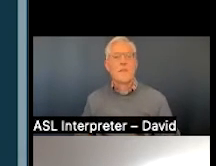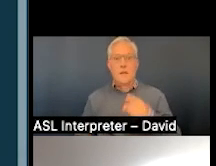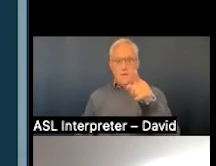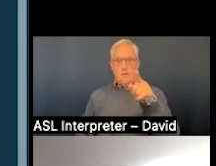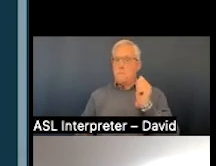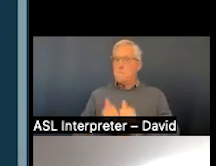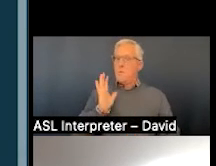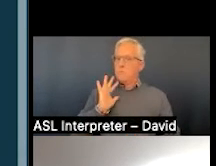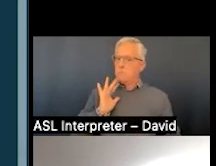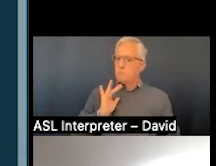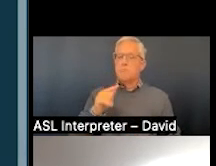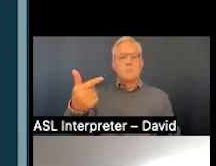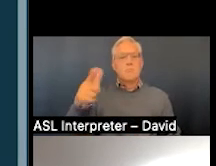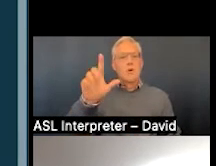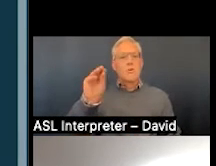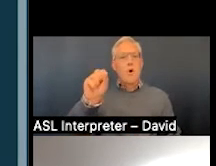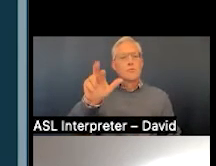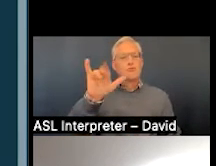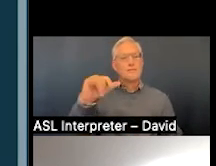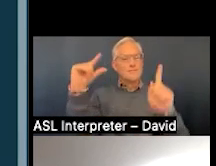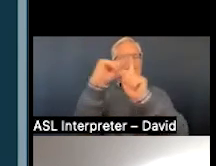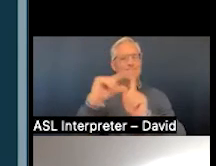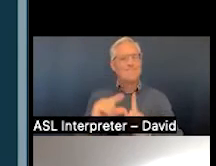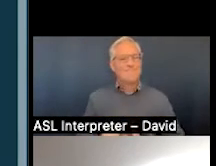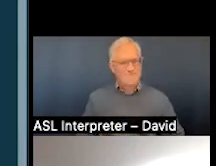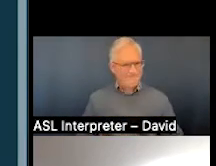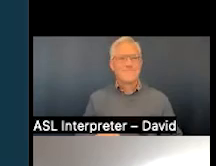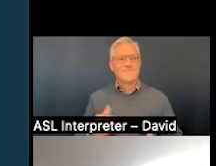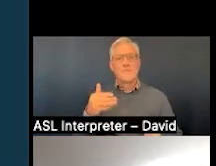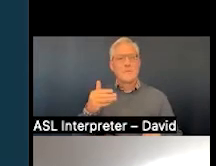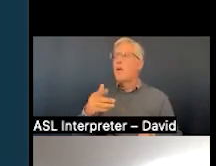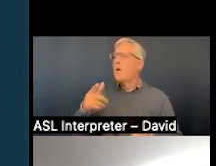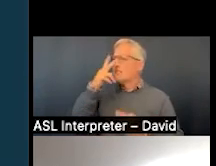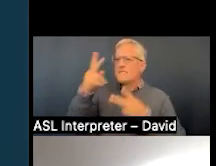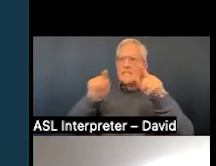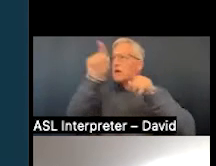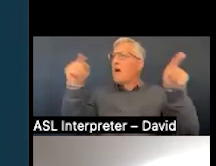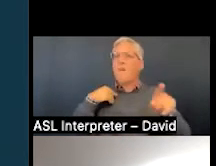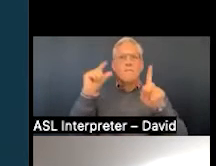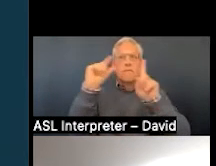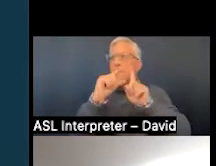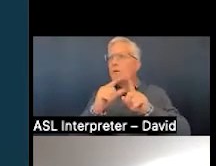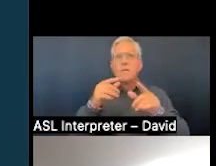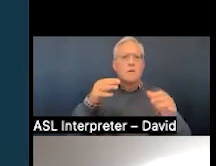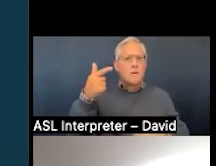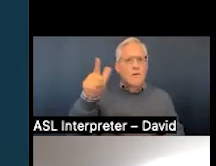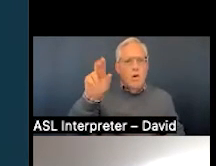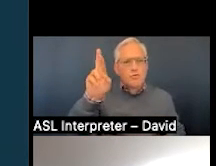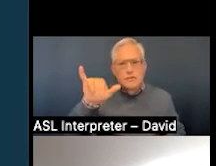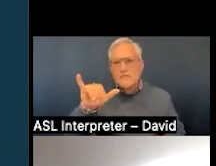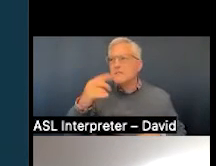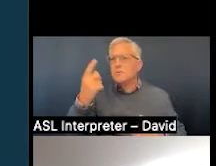general glossary, because we found that there were a variety of glossaries out there to help you understand terms around subtitling